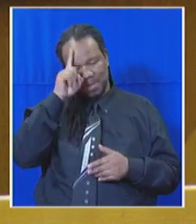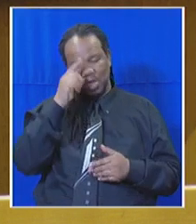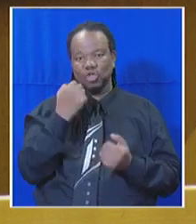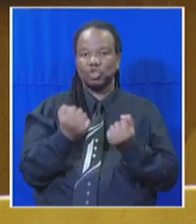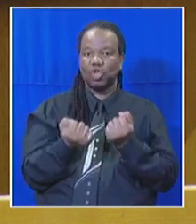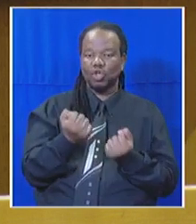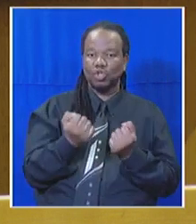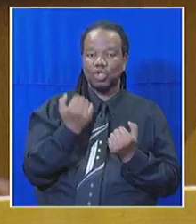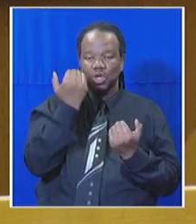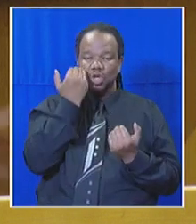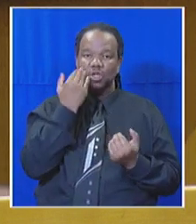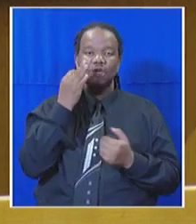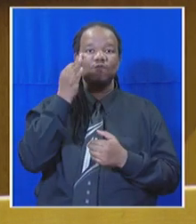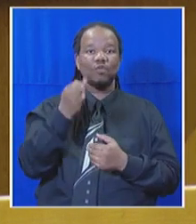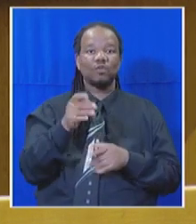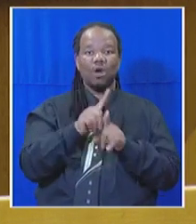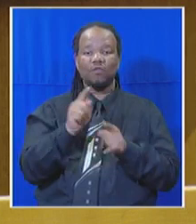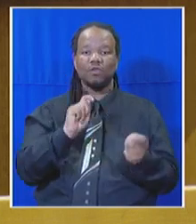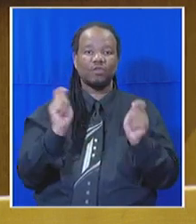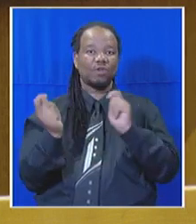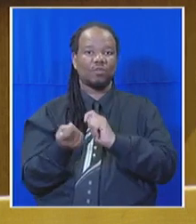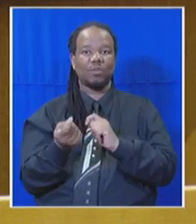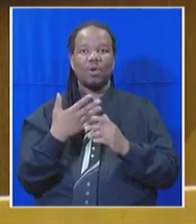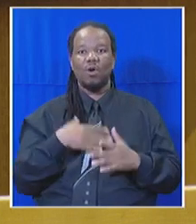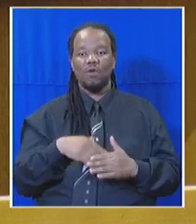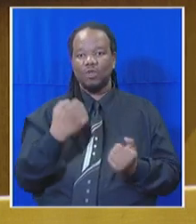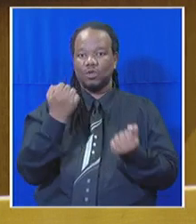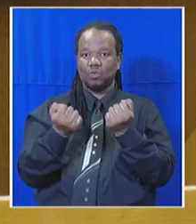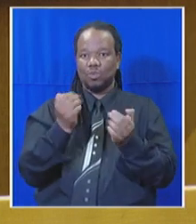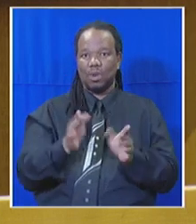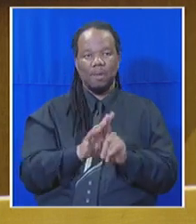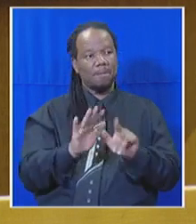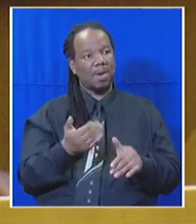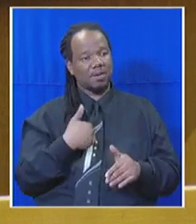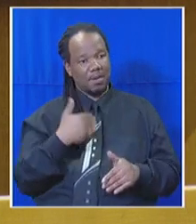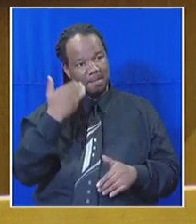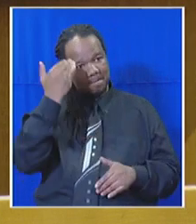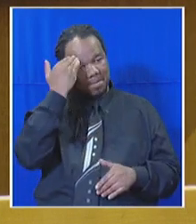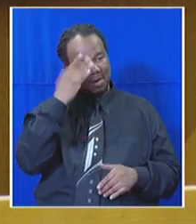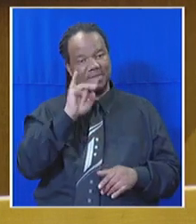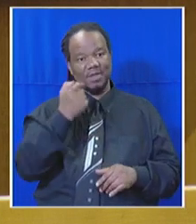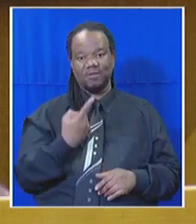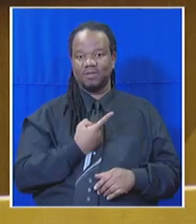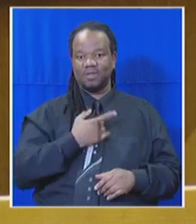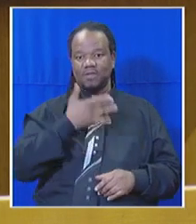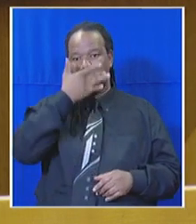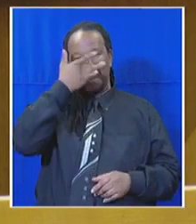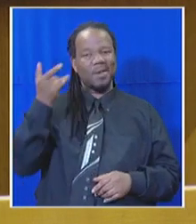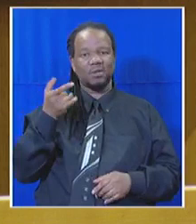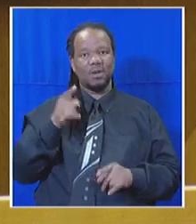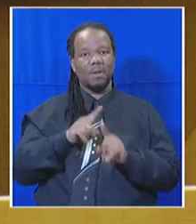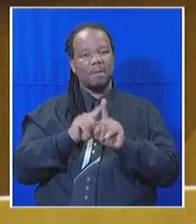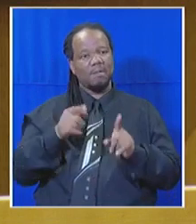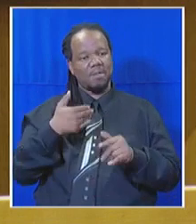of the judiciary? The answer is Honorable simple. member, your Nowhere. time has now The expired. slave mentality is not only a reflection of self-hate, it is also deeply